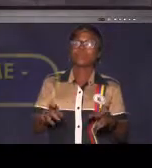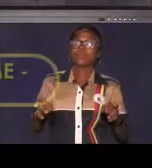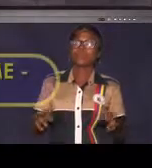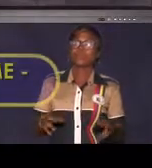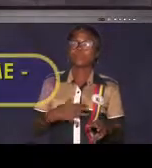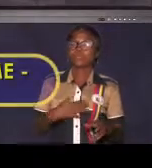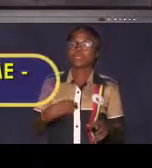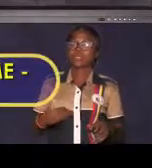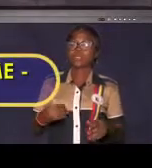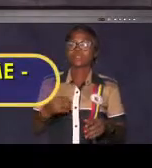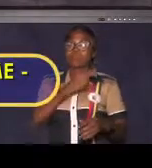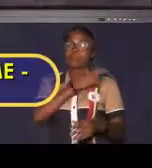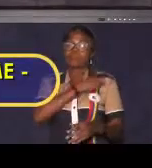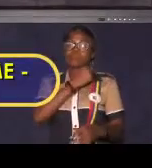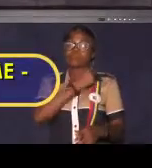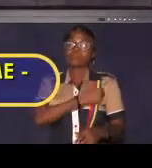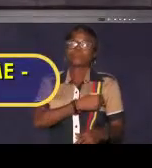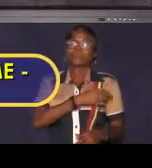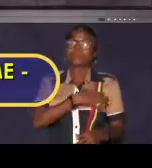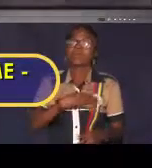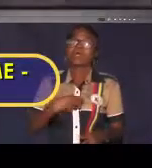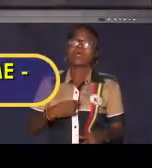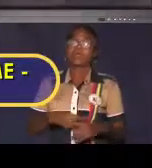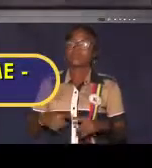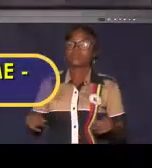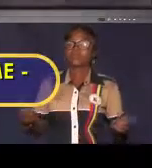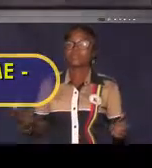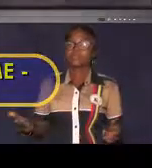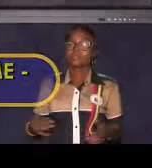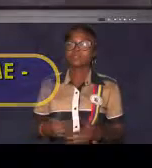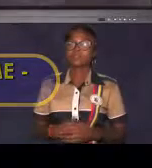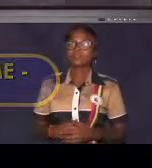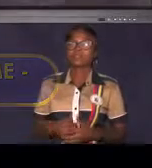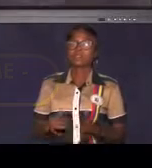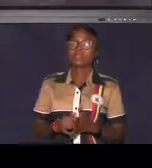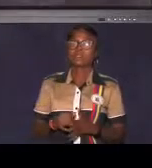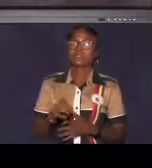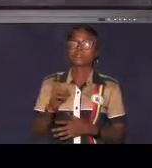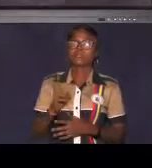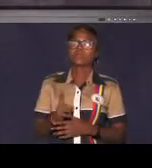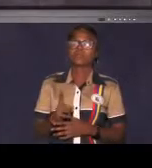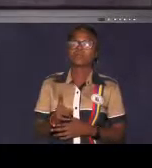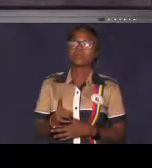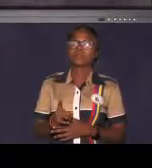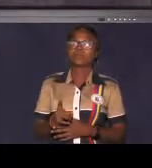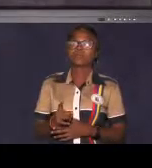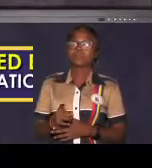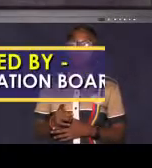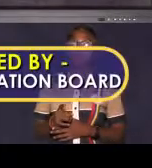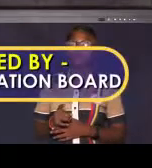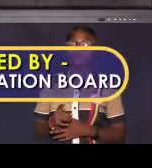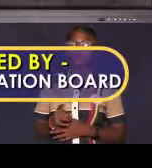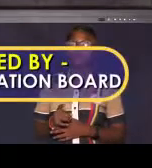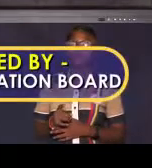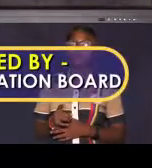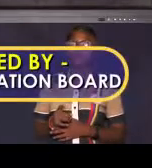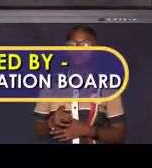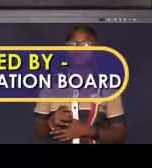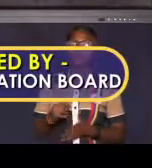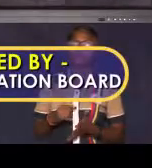schools, and to make sure citizens are really taken care of. So that's one good effect